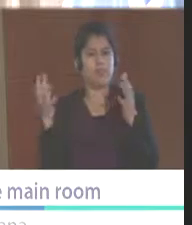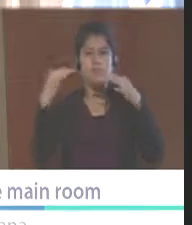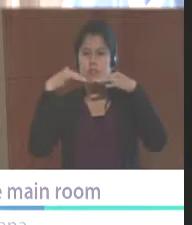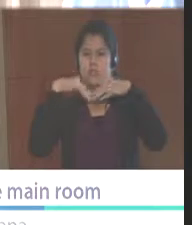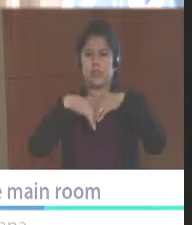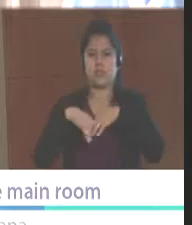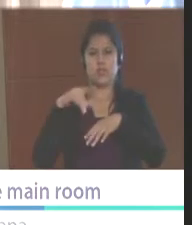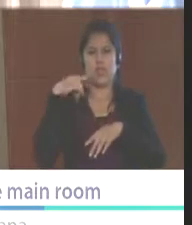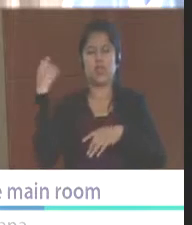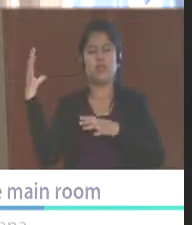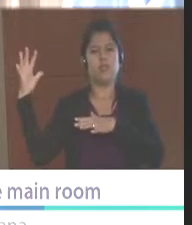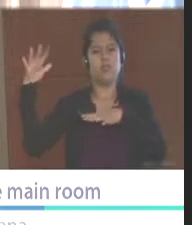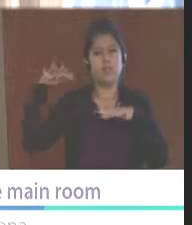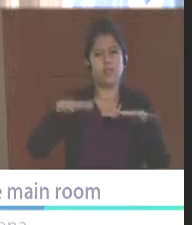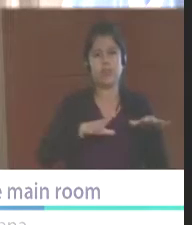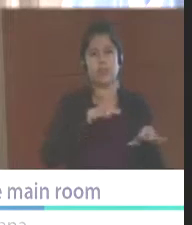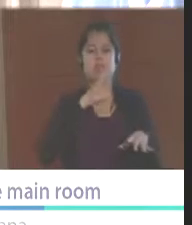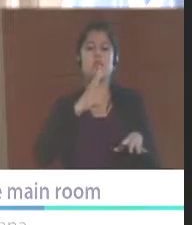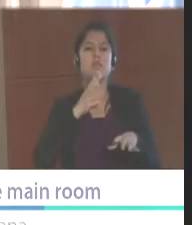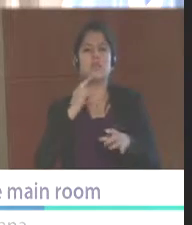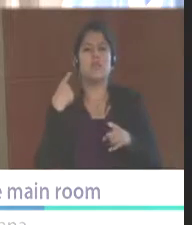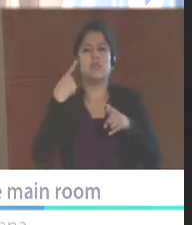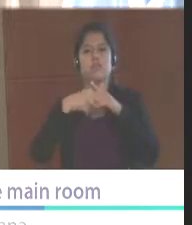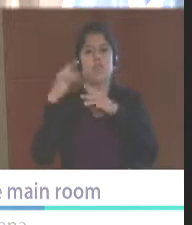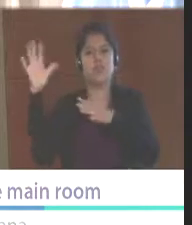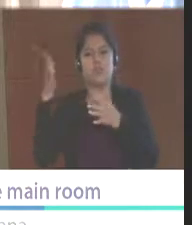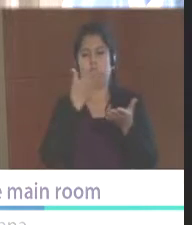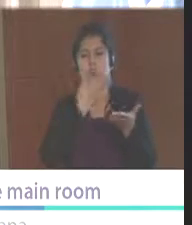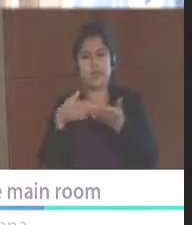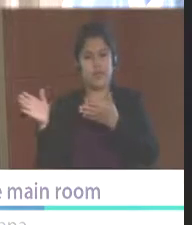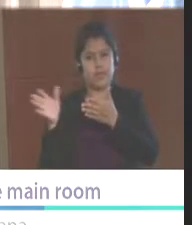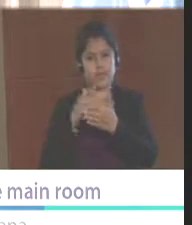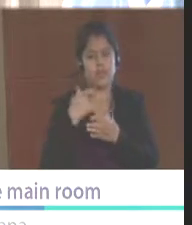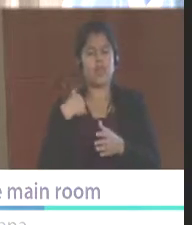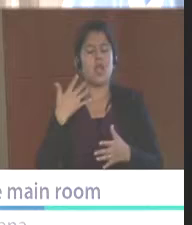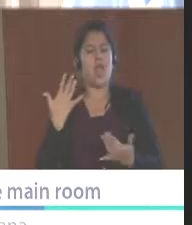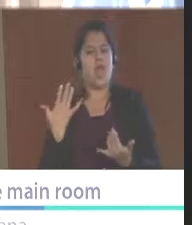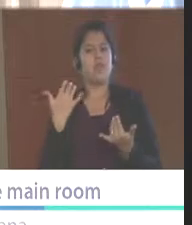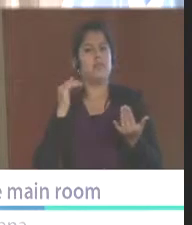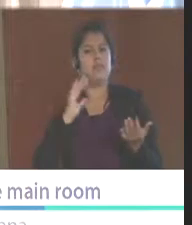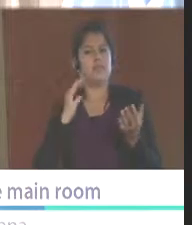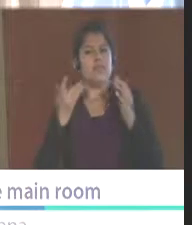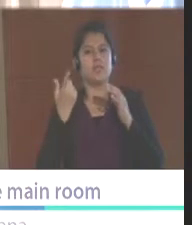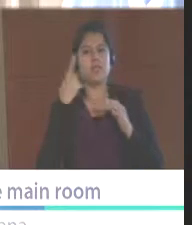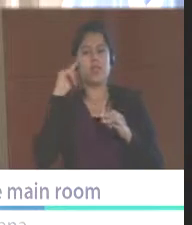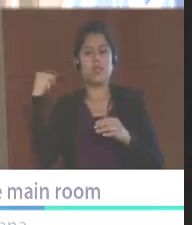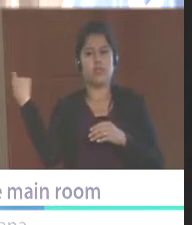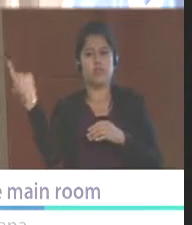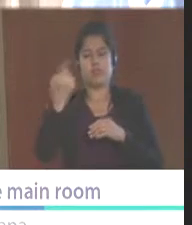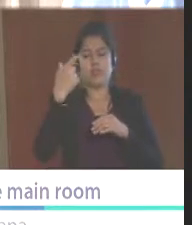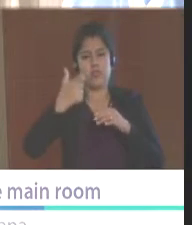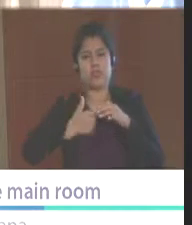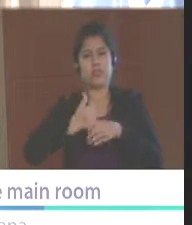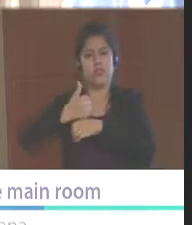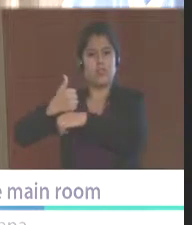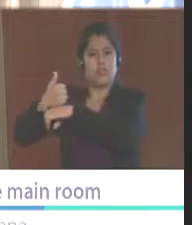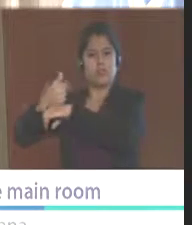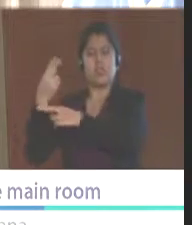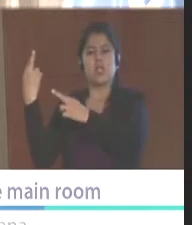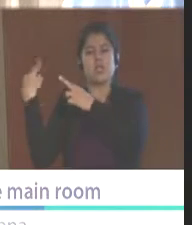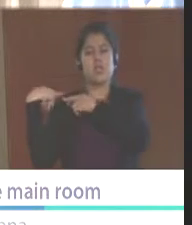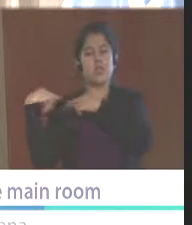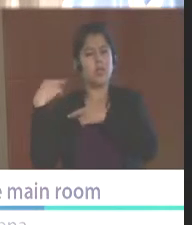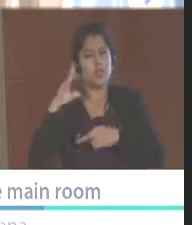disaster experience resulting from hydrometeorological phenomena has promoted